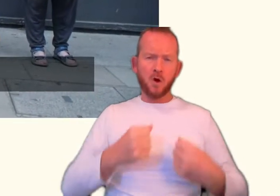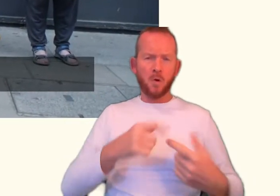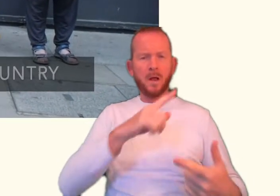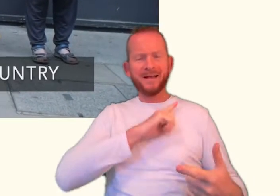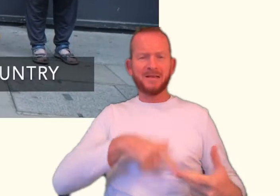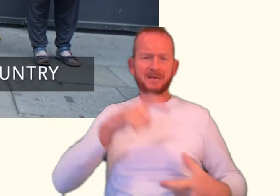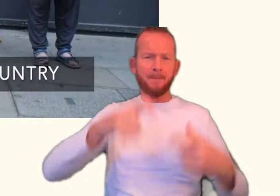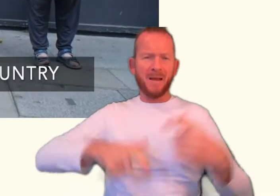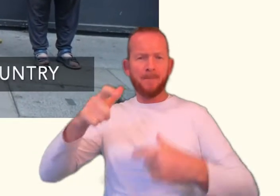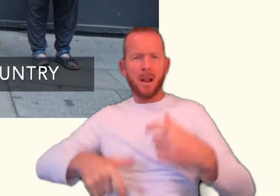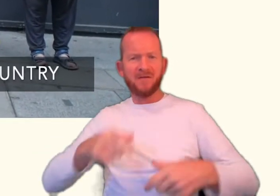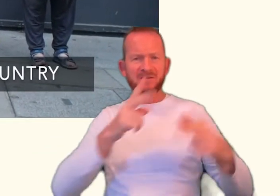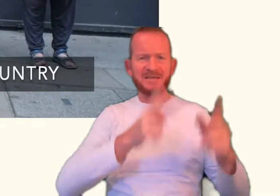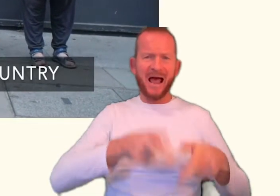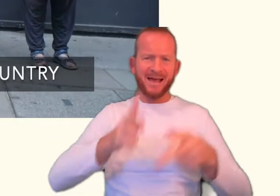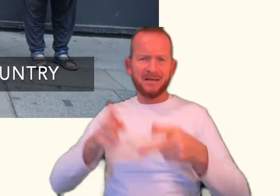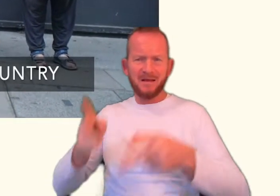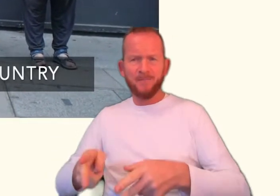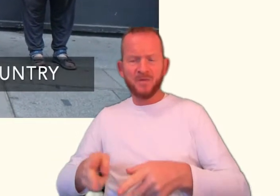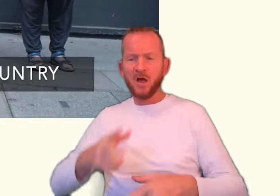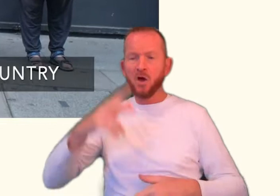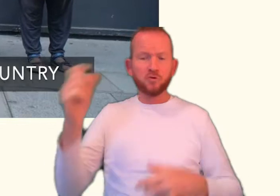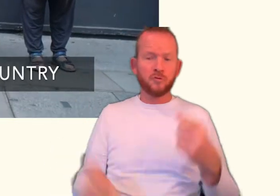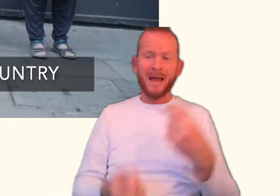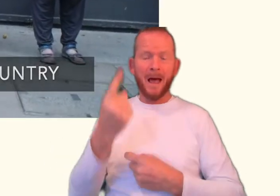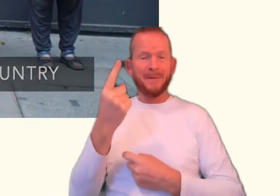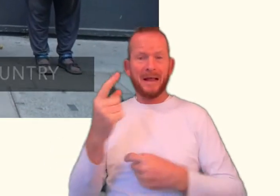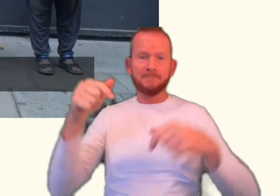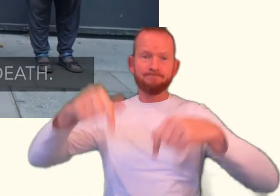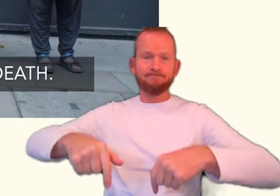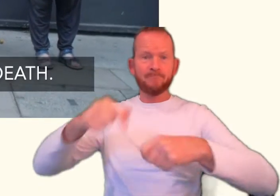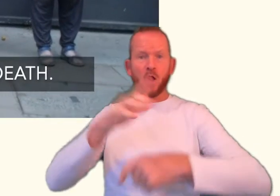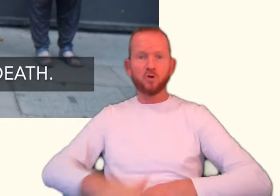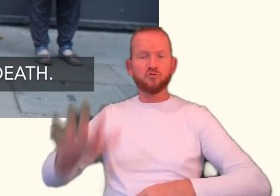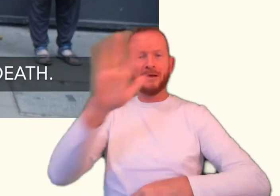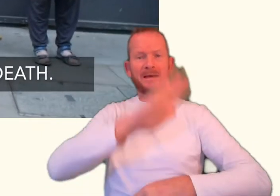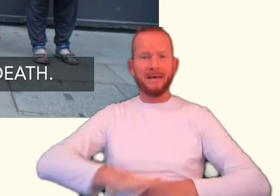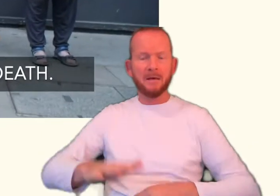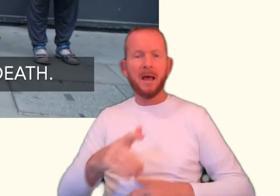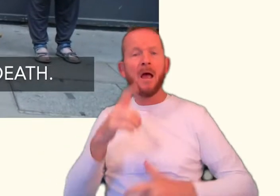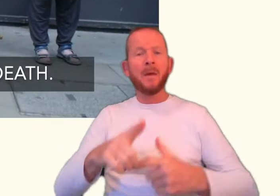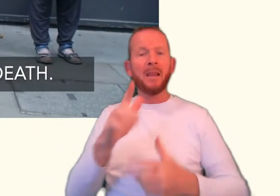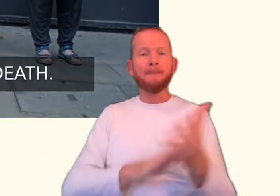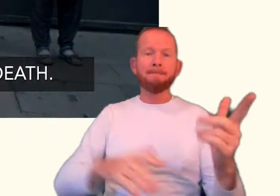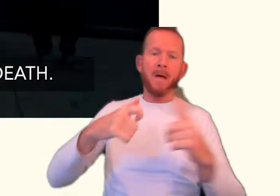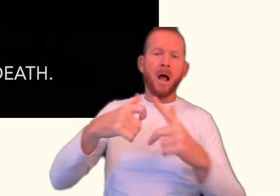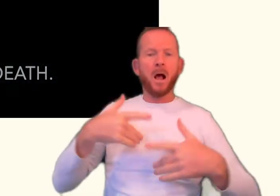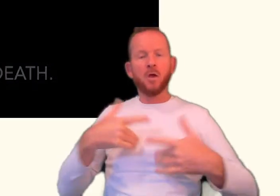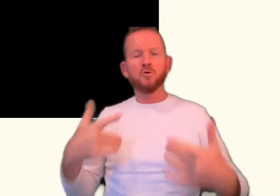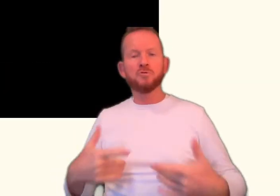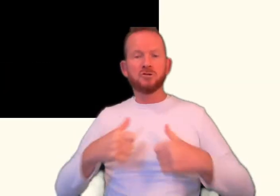who have died. This shouldn't be happening in this country. People like Mark could have starved to